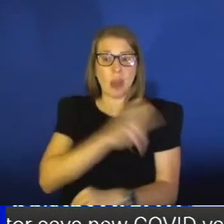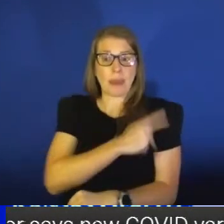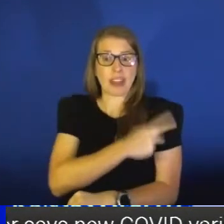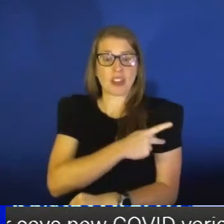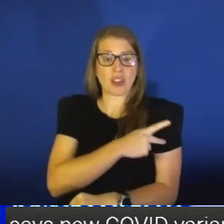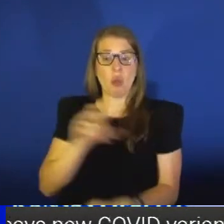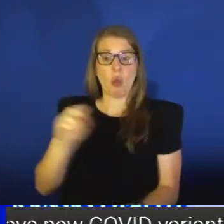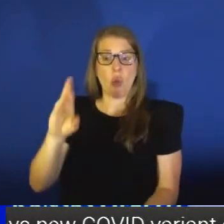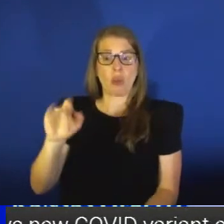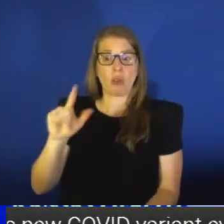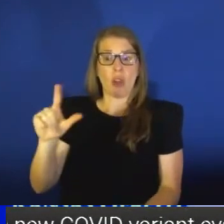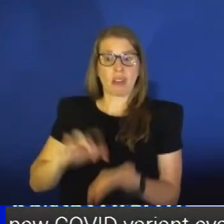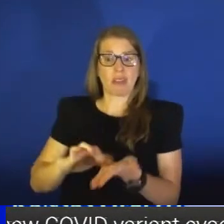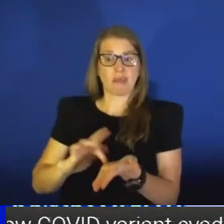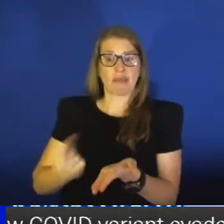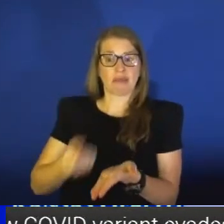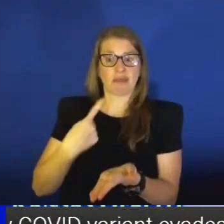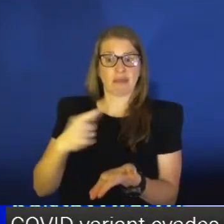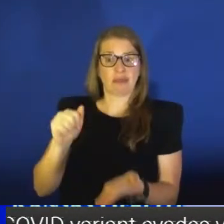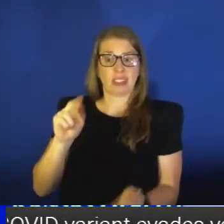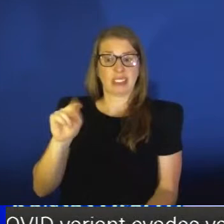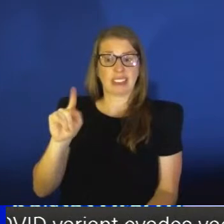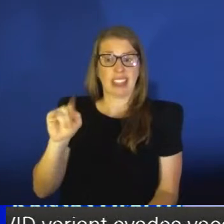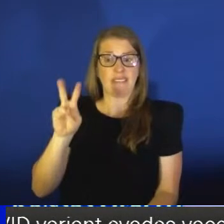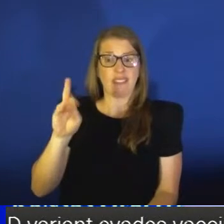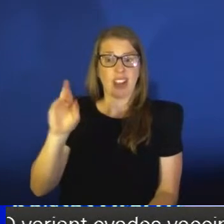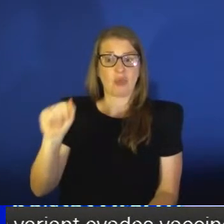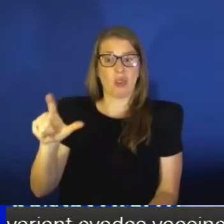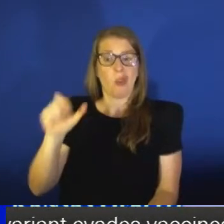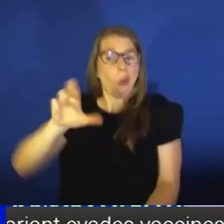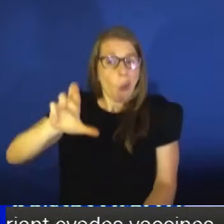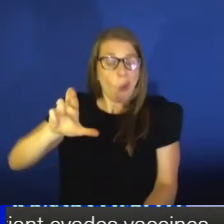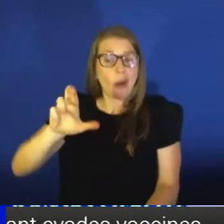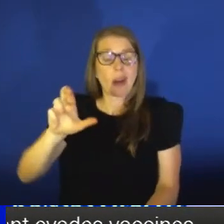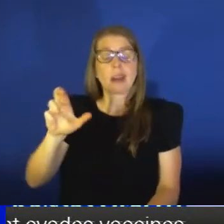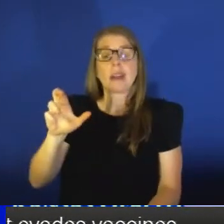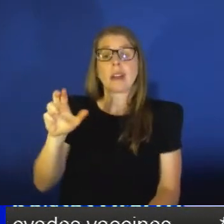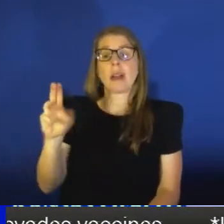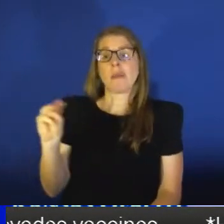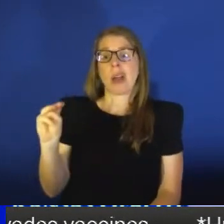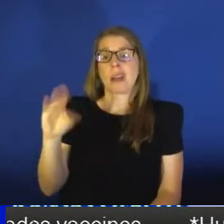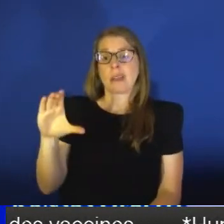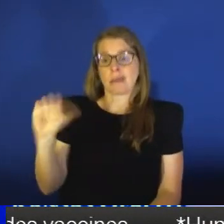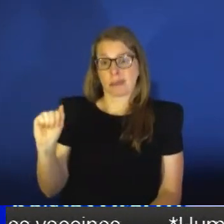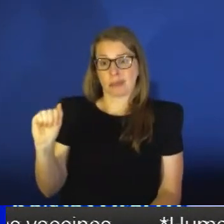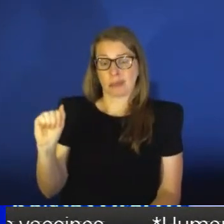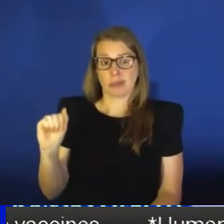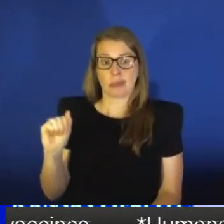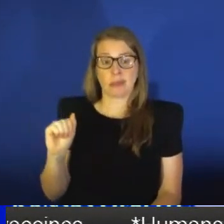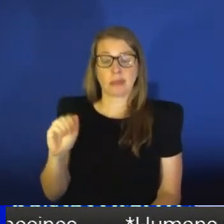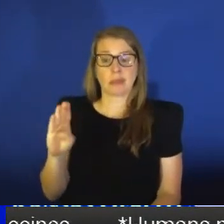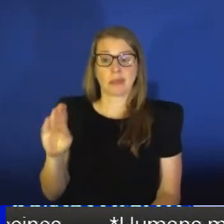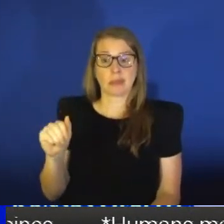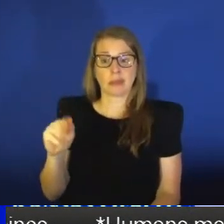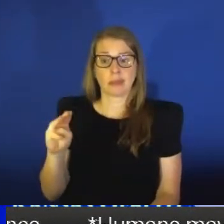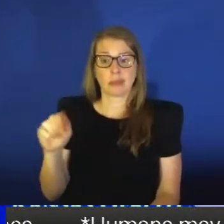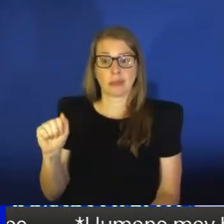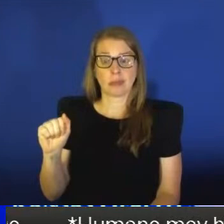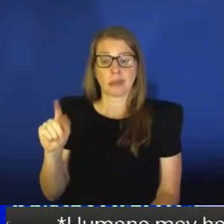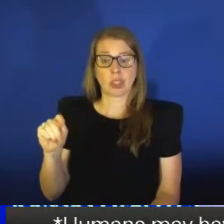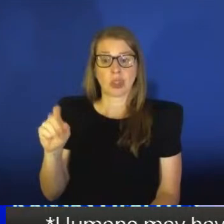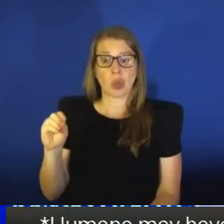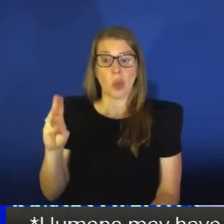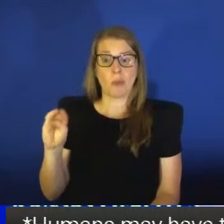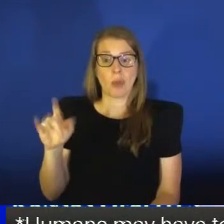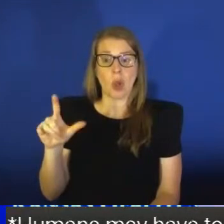antiviral Paxlovid, or even possibly get the monoclonal antibody bebtelovimab, which we are still giving here at the hospital. So it's